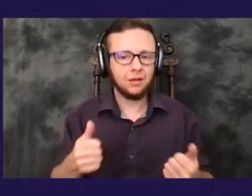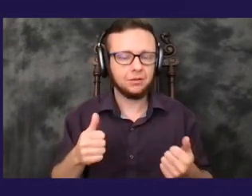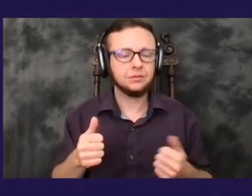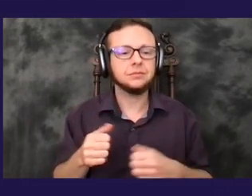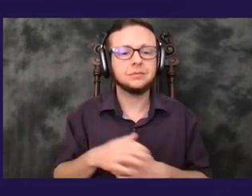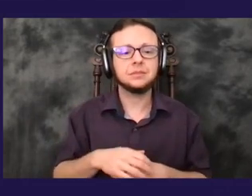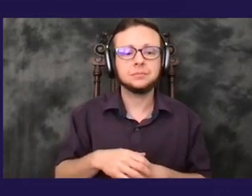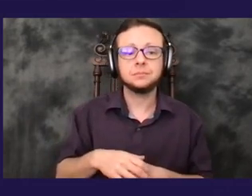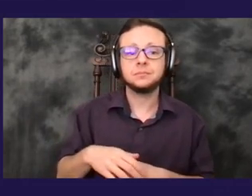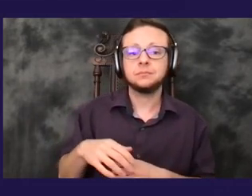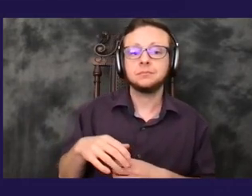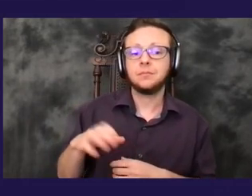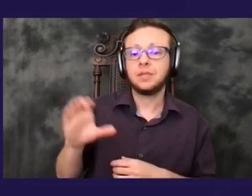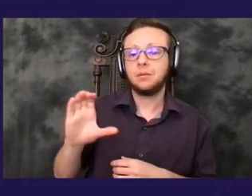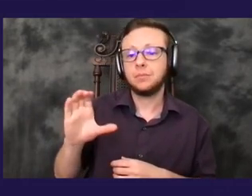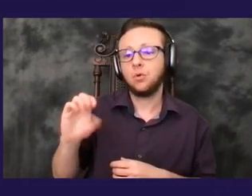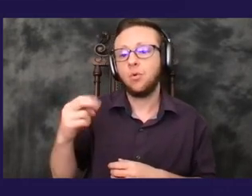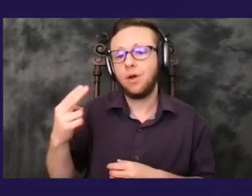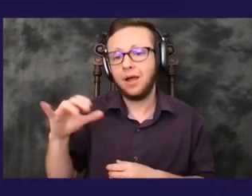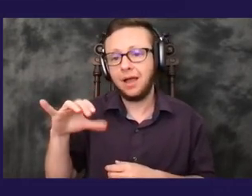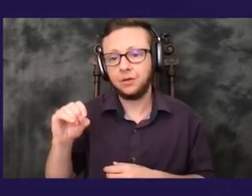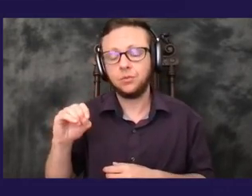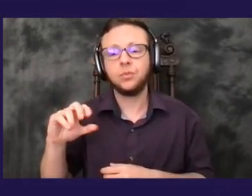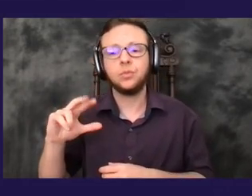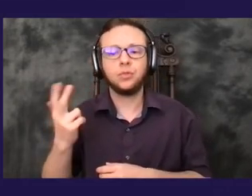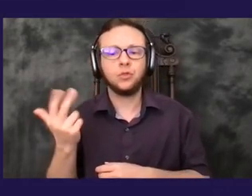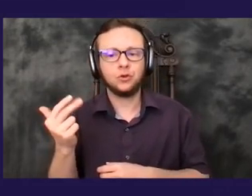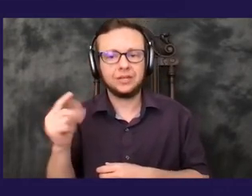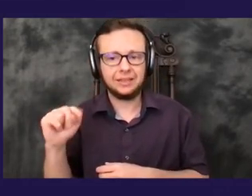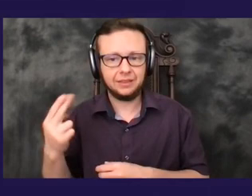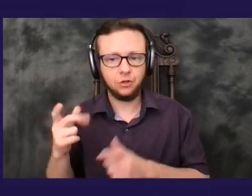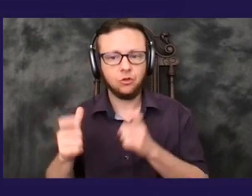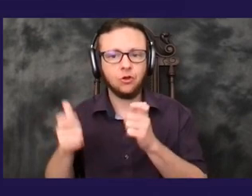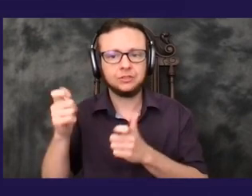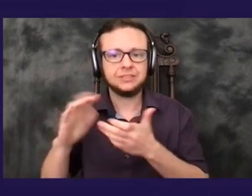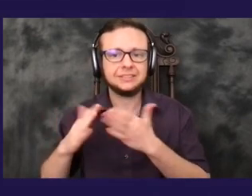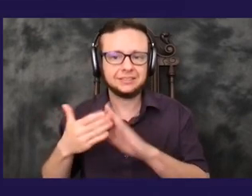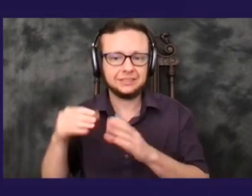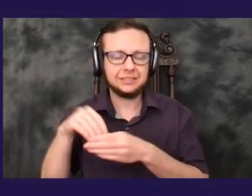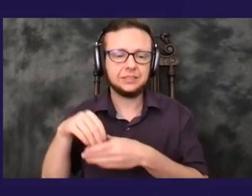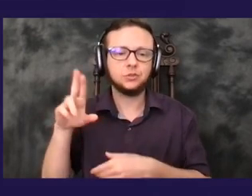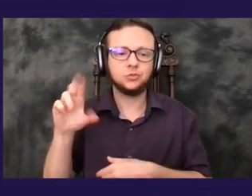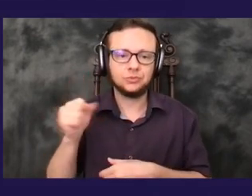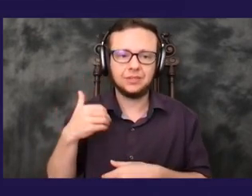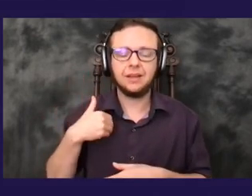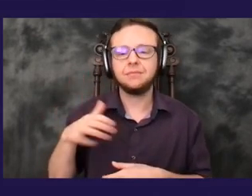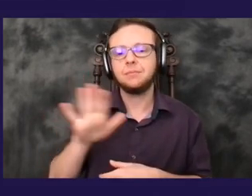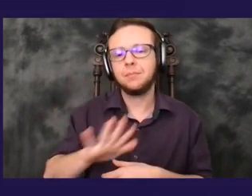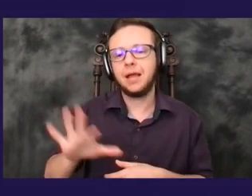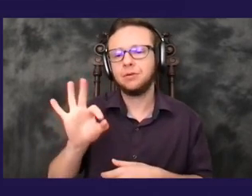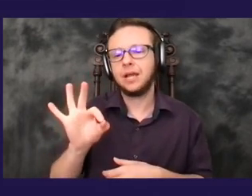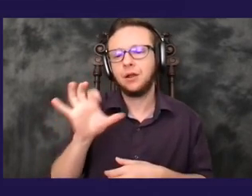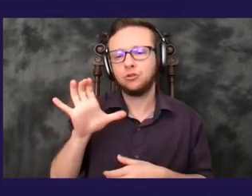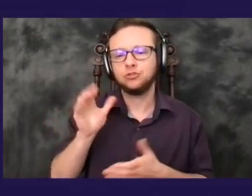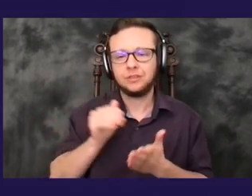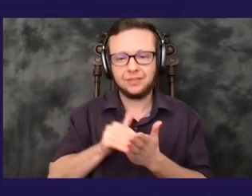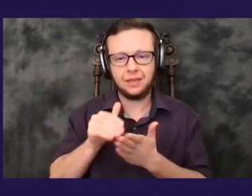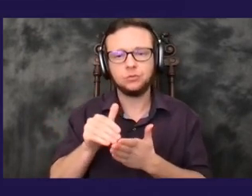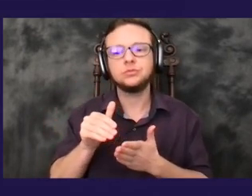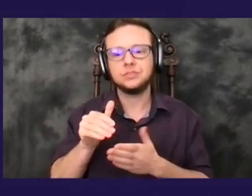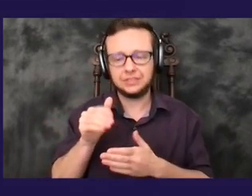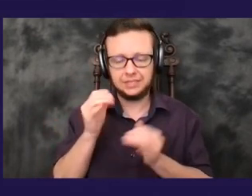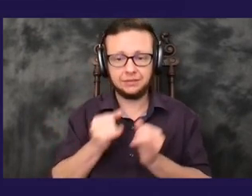is the 14th largest city in the United States with a population of about 900,000 individuals. And